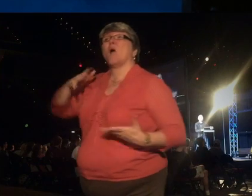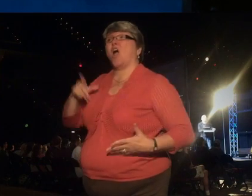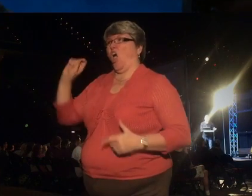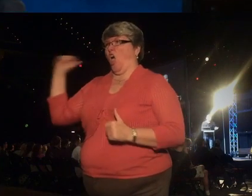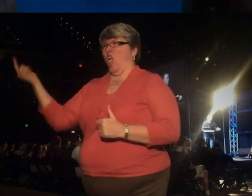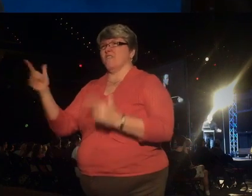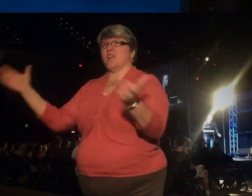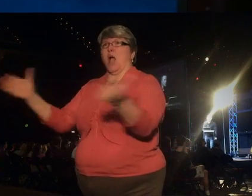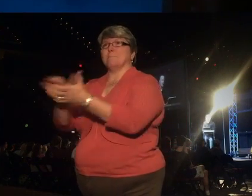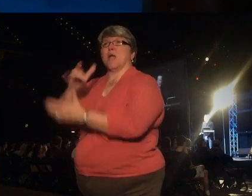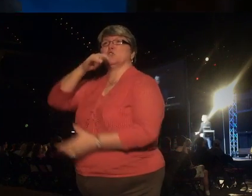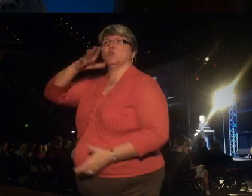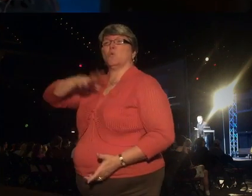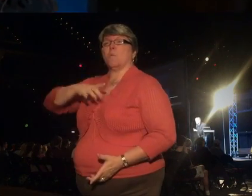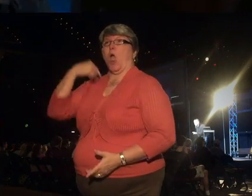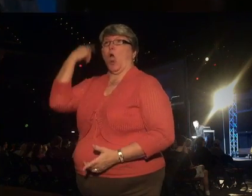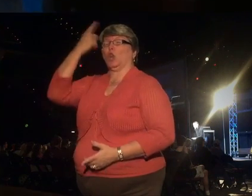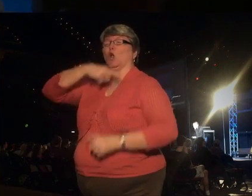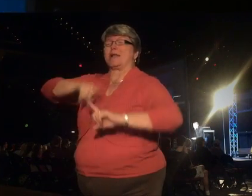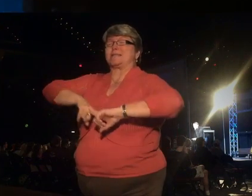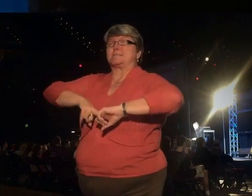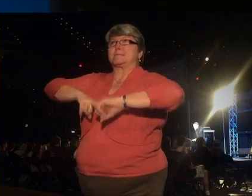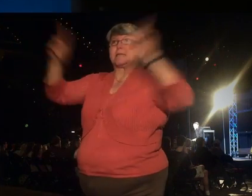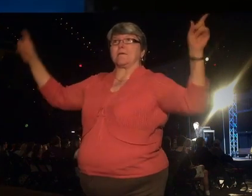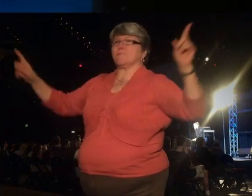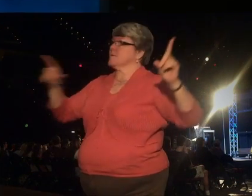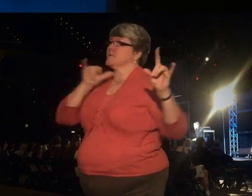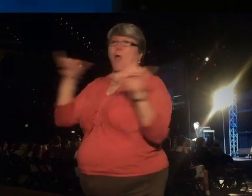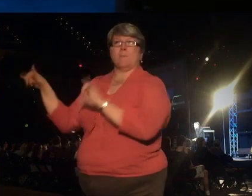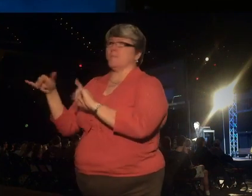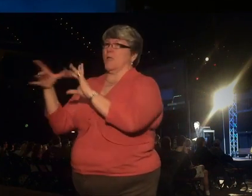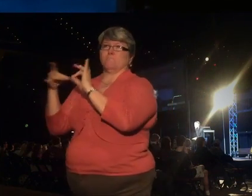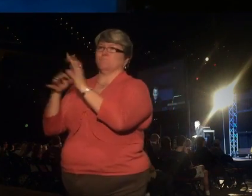of them got married to a woman who was nothing like that.